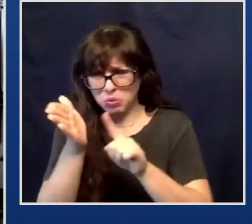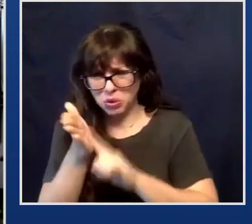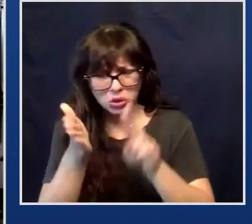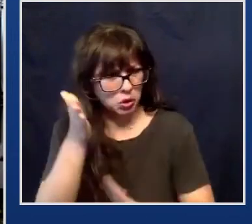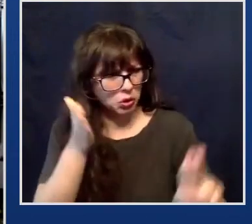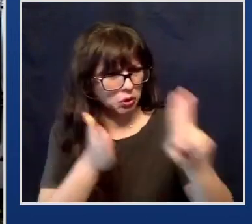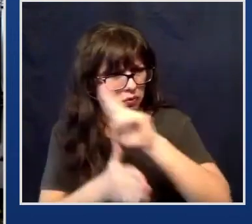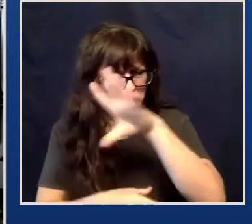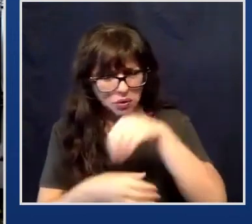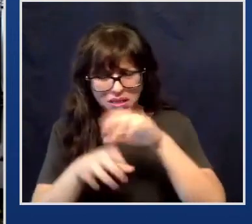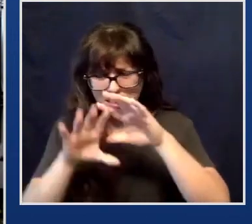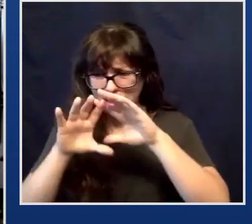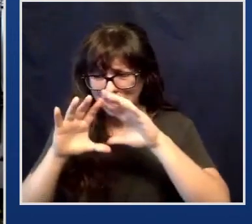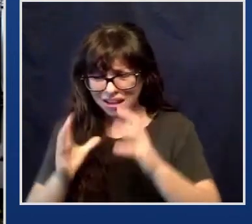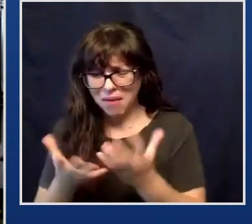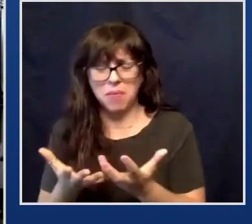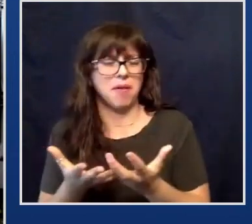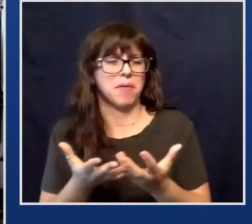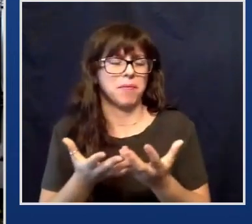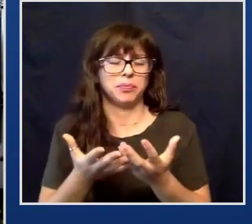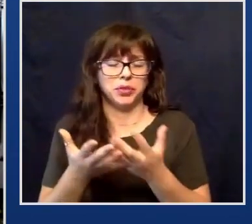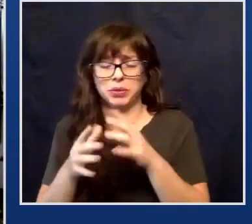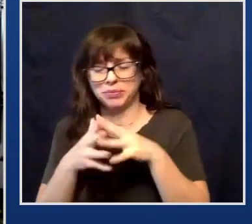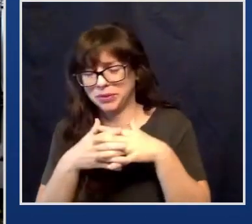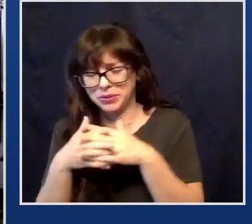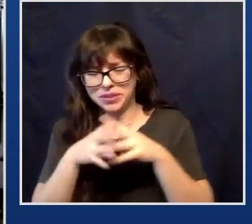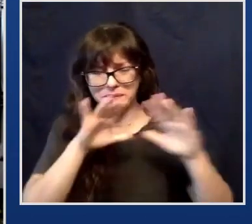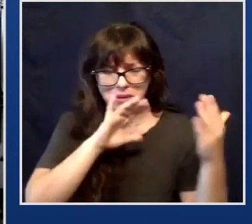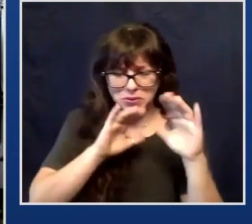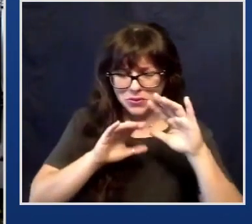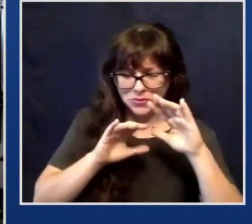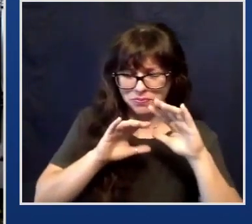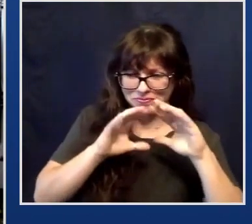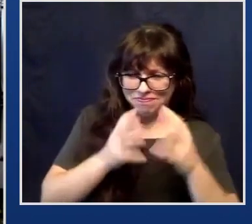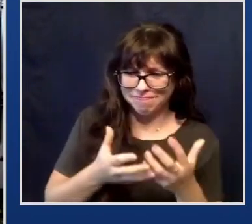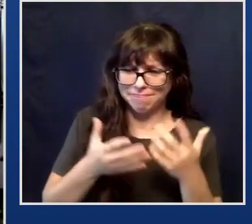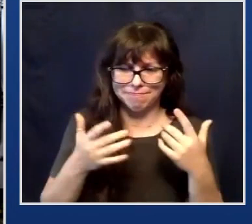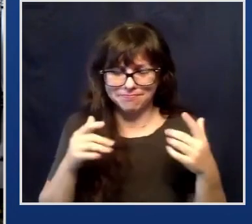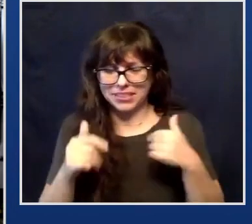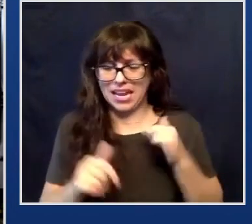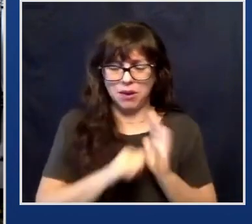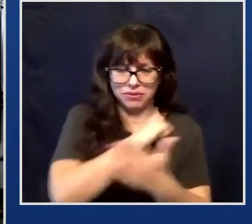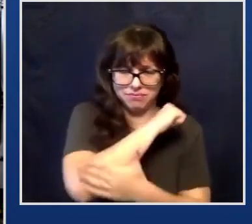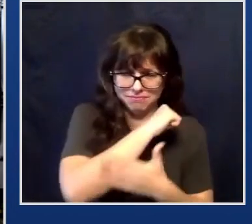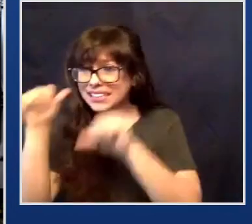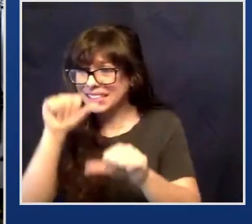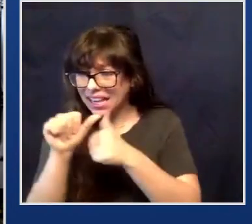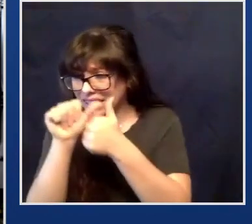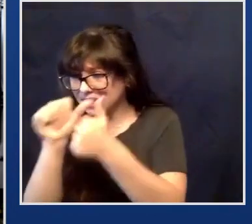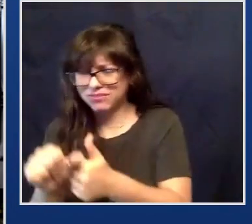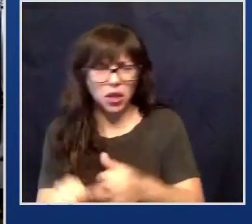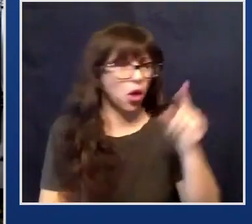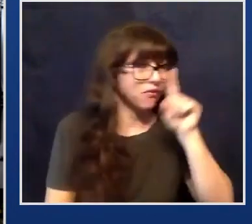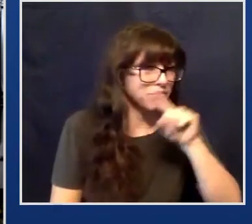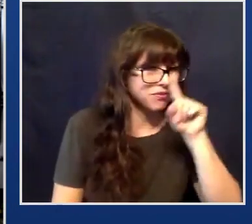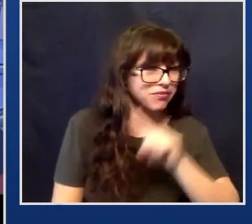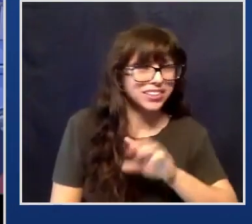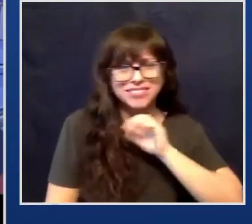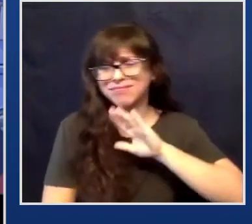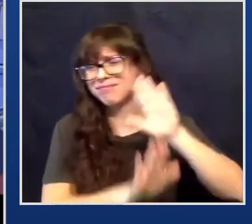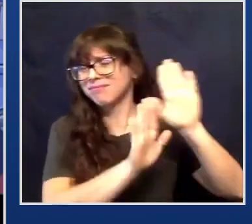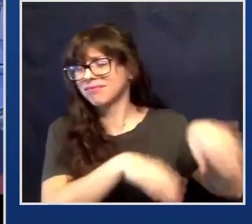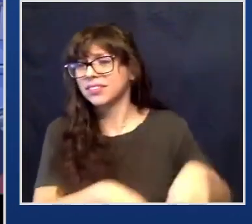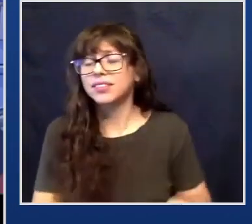combined out of which all these new inventions have occurred. No other nation. We choose